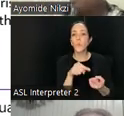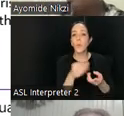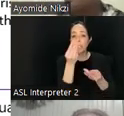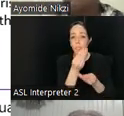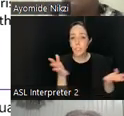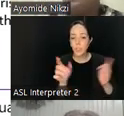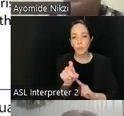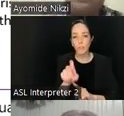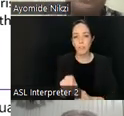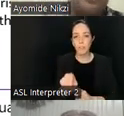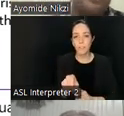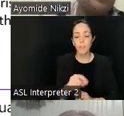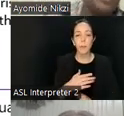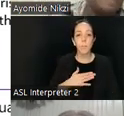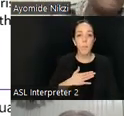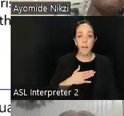that